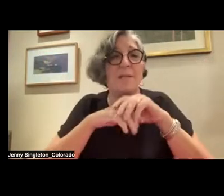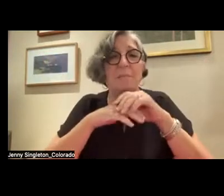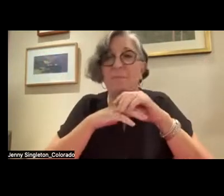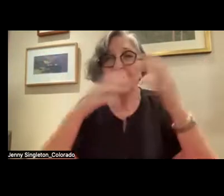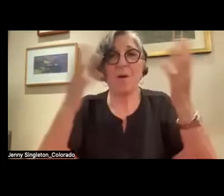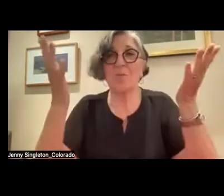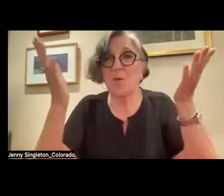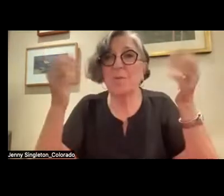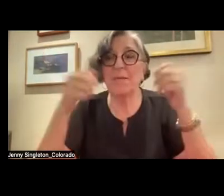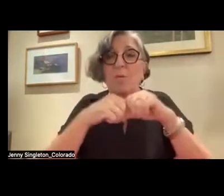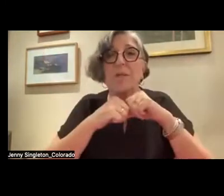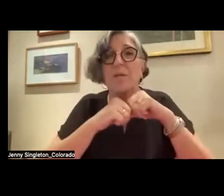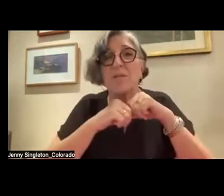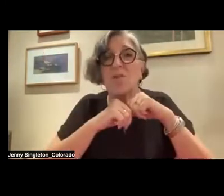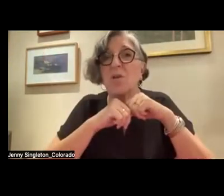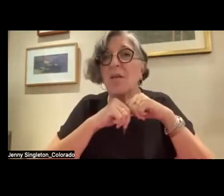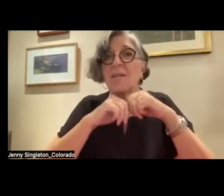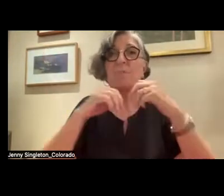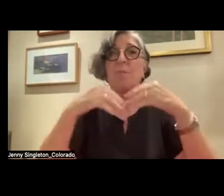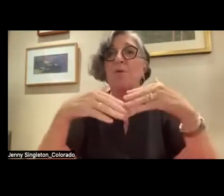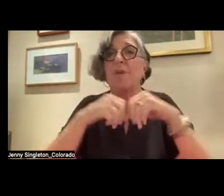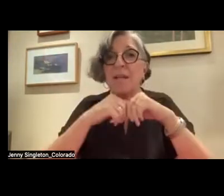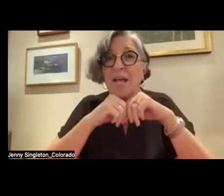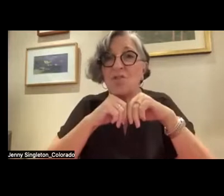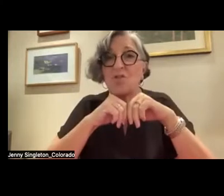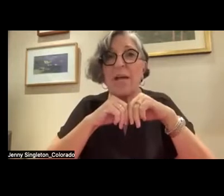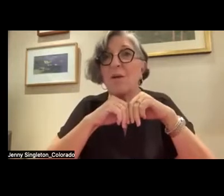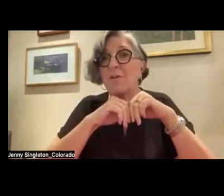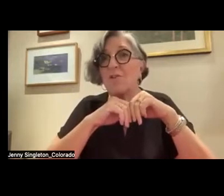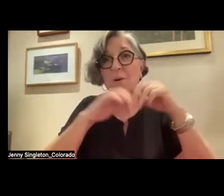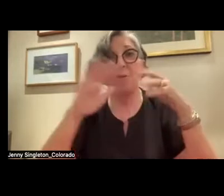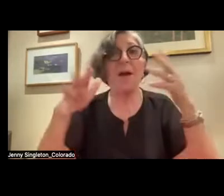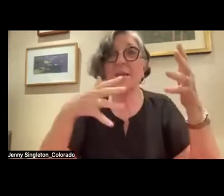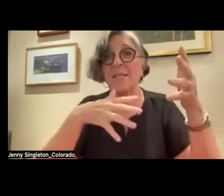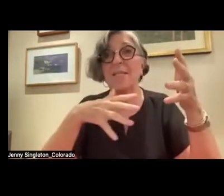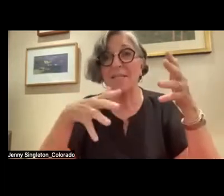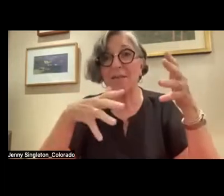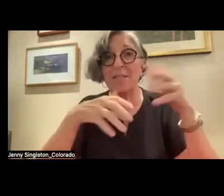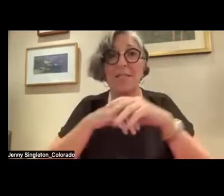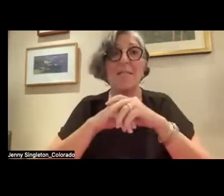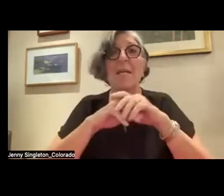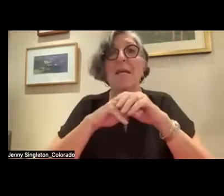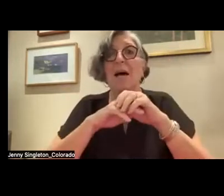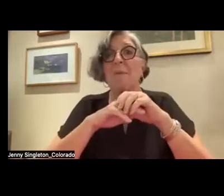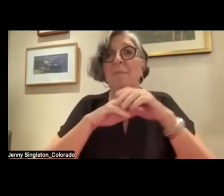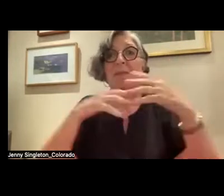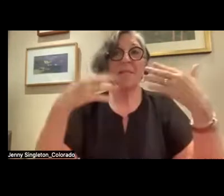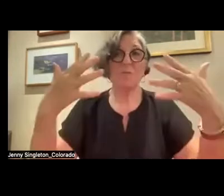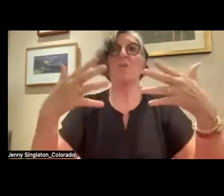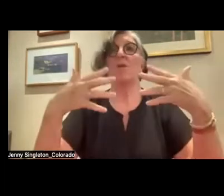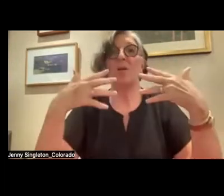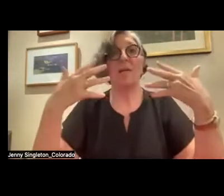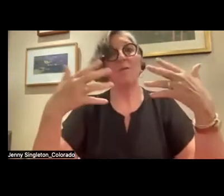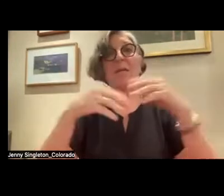linguists, most notably William Stokoe, as a bona fide natural language around the 1970s, then the